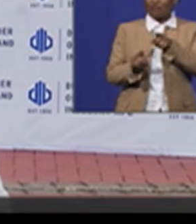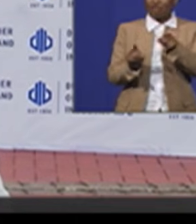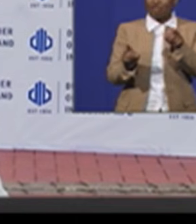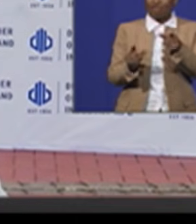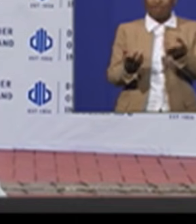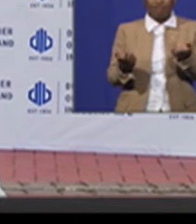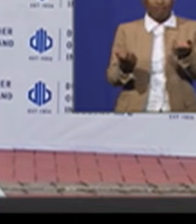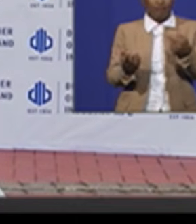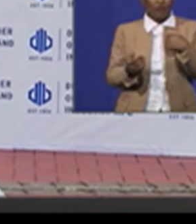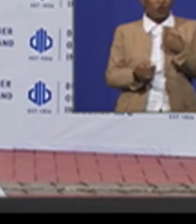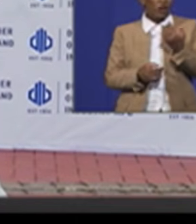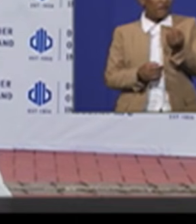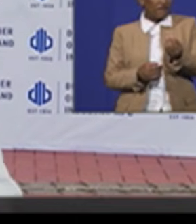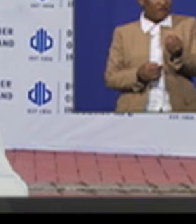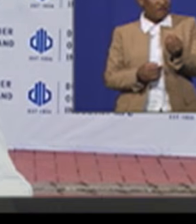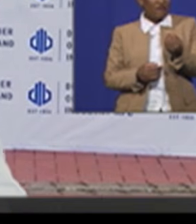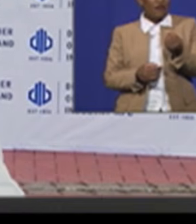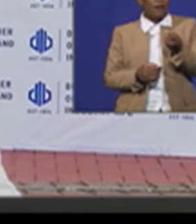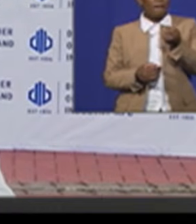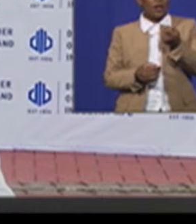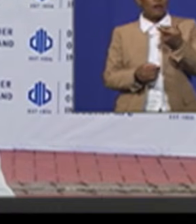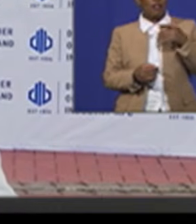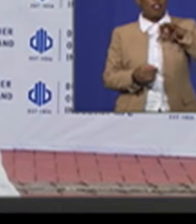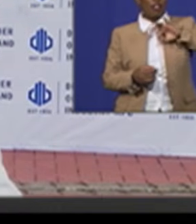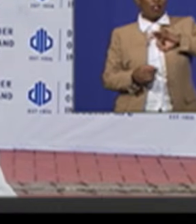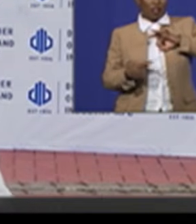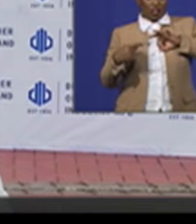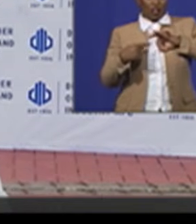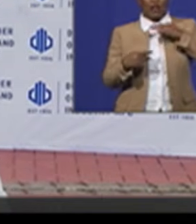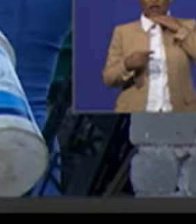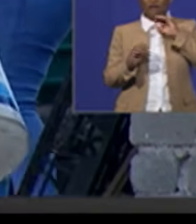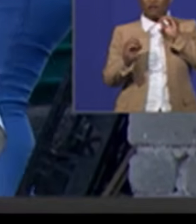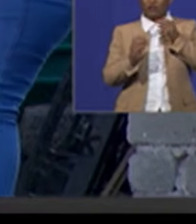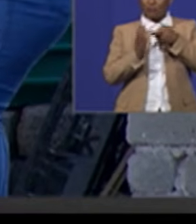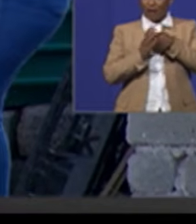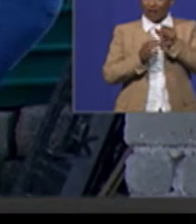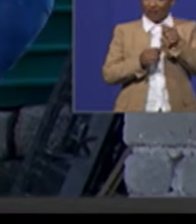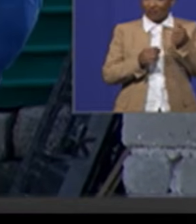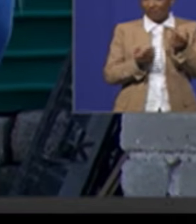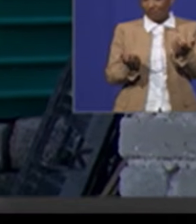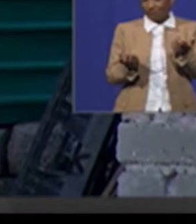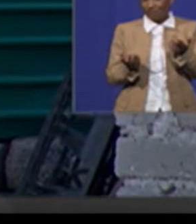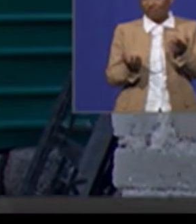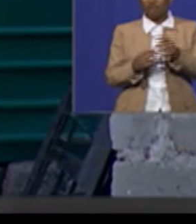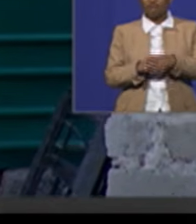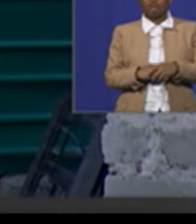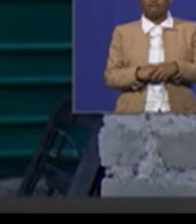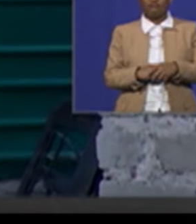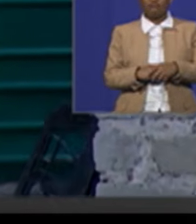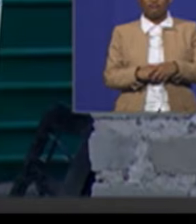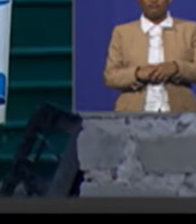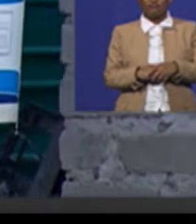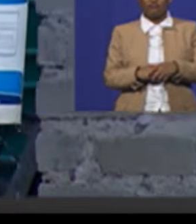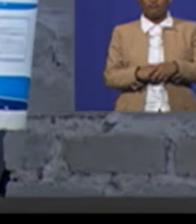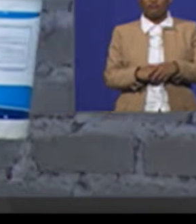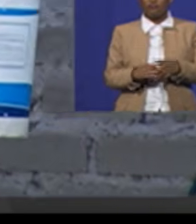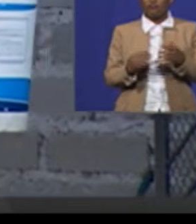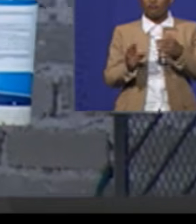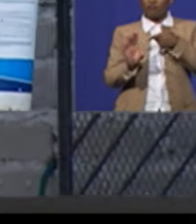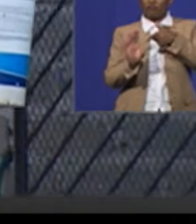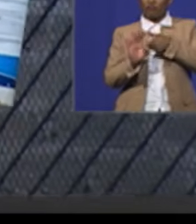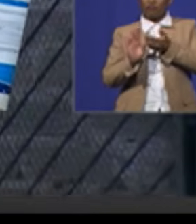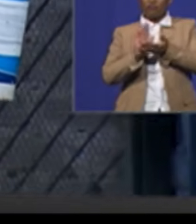enough disposable income to buy other things, what will that do to our economy? Re sa le foo Koketsego ya tlhotlhwa ya leokwane e